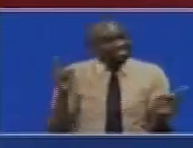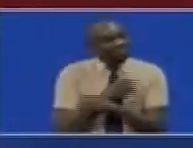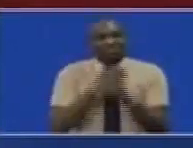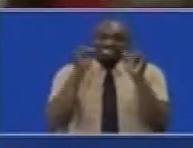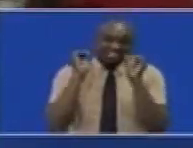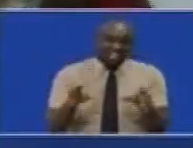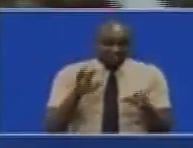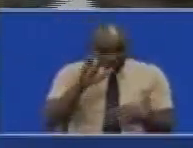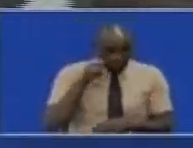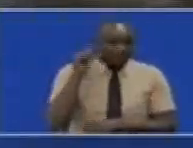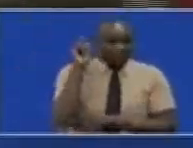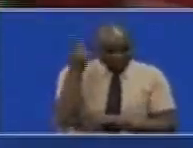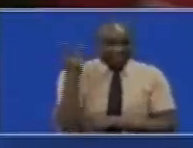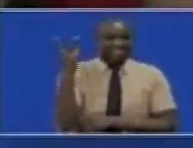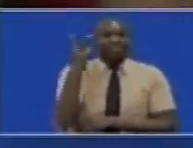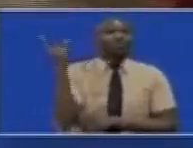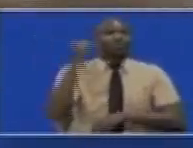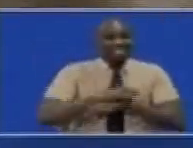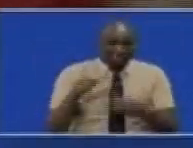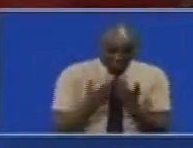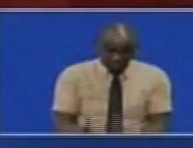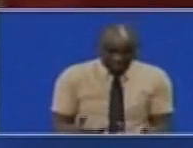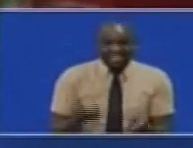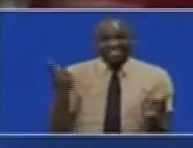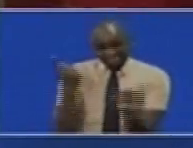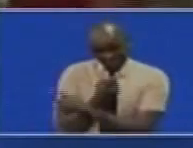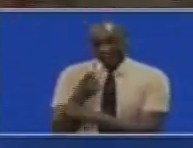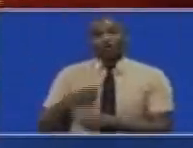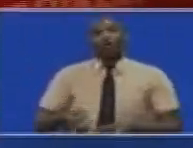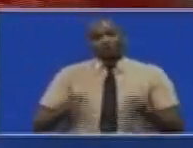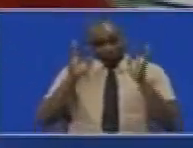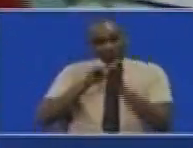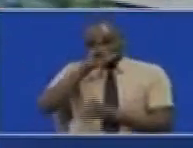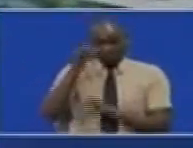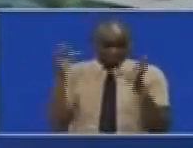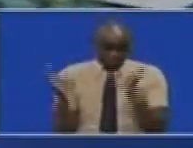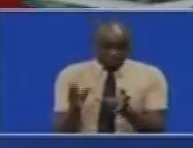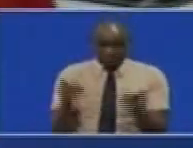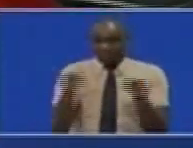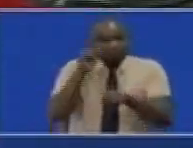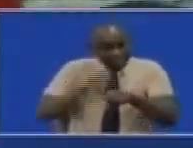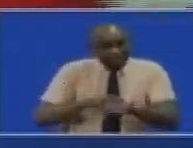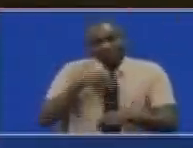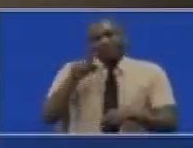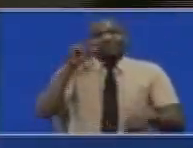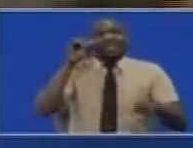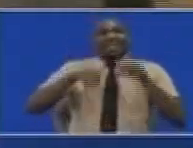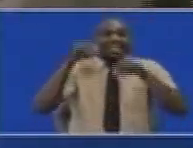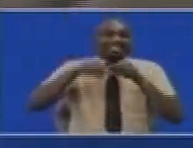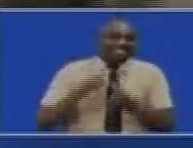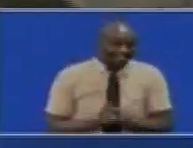different from that of the first 2 days as interim officials for the Jubilee Party are elected.